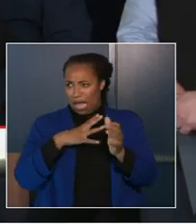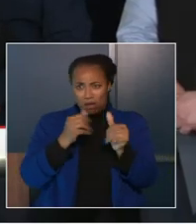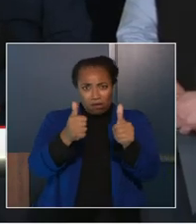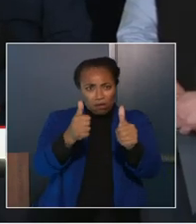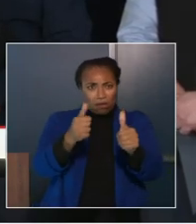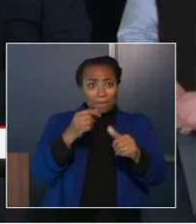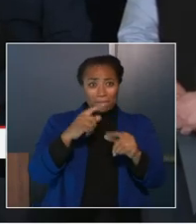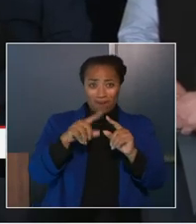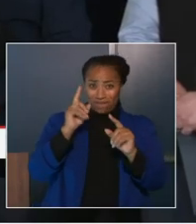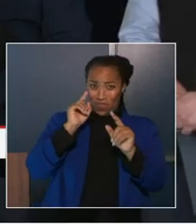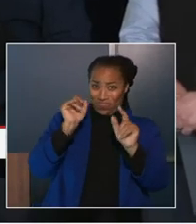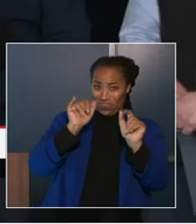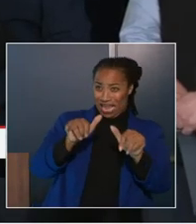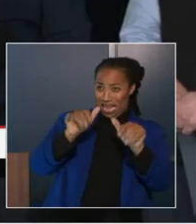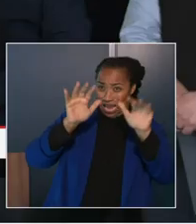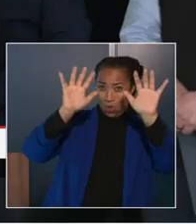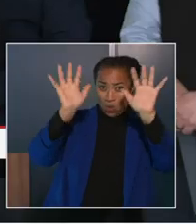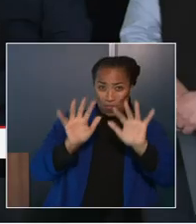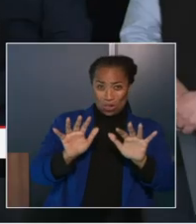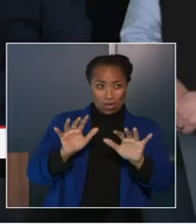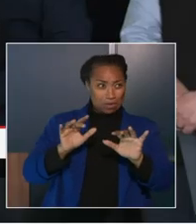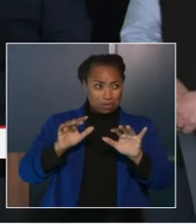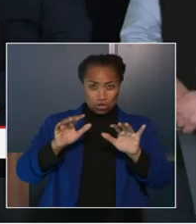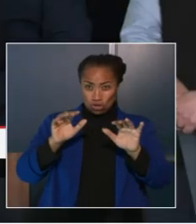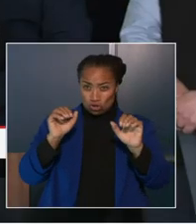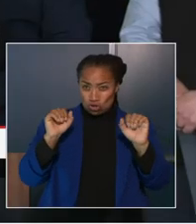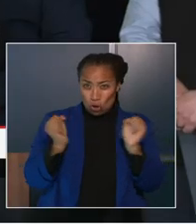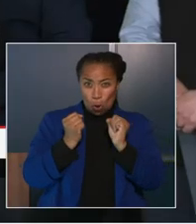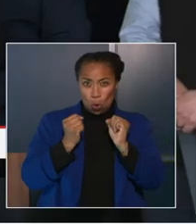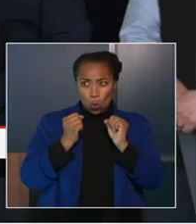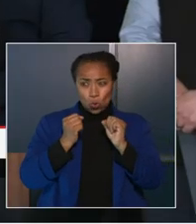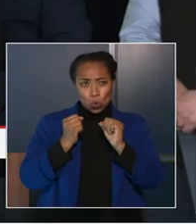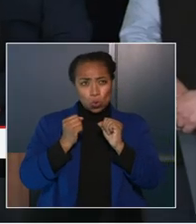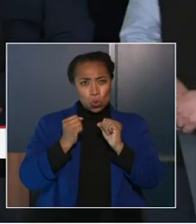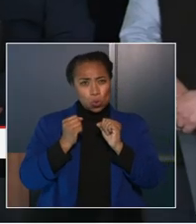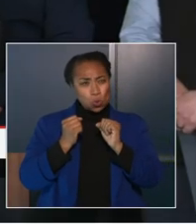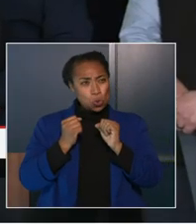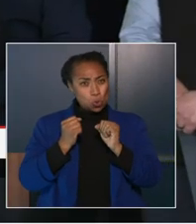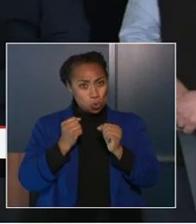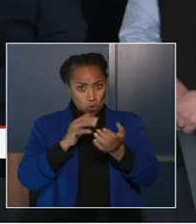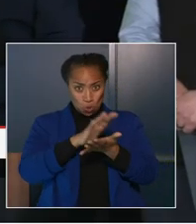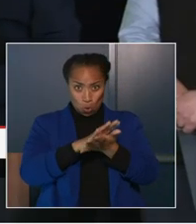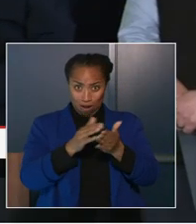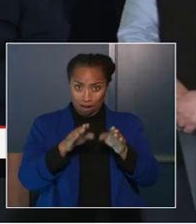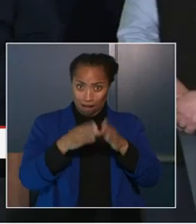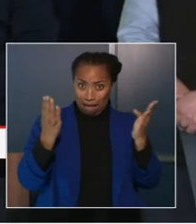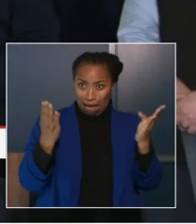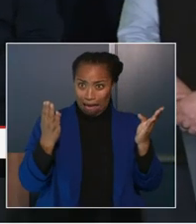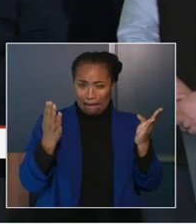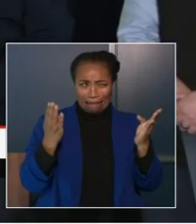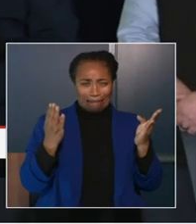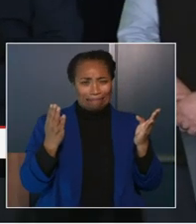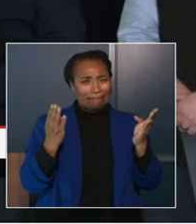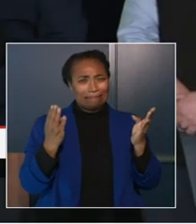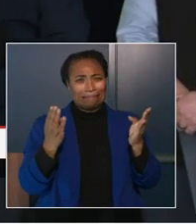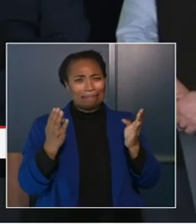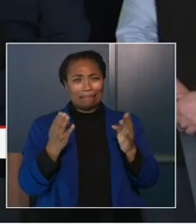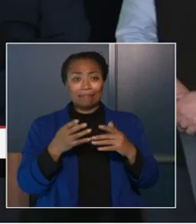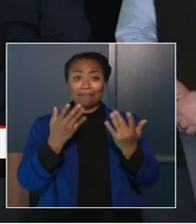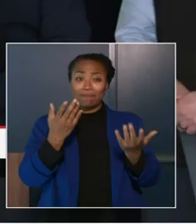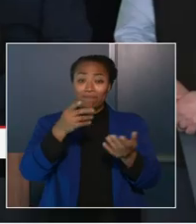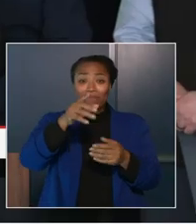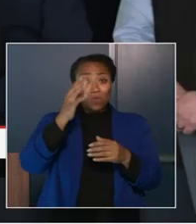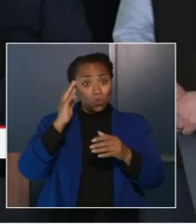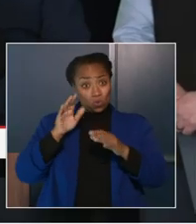active snow event at the time where our students start moving. And that includes drivers who report at 3